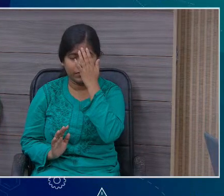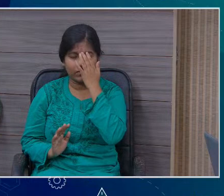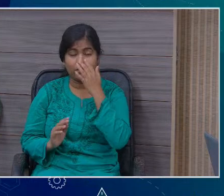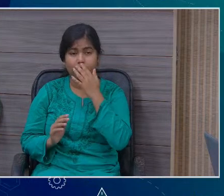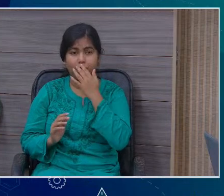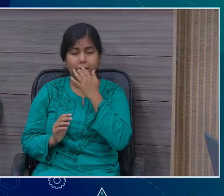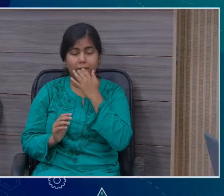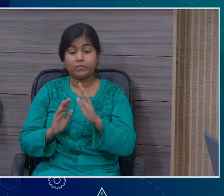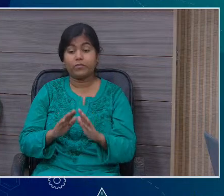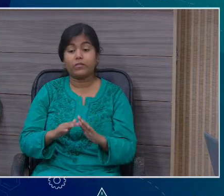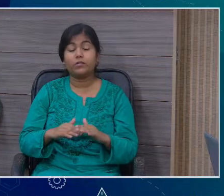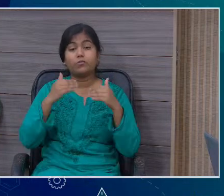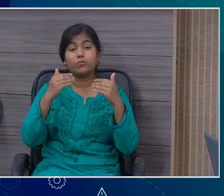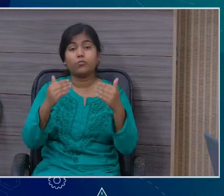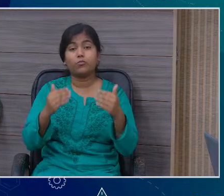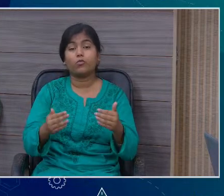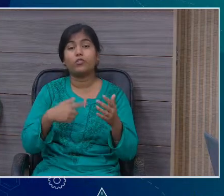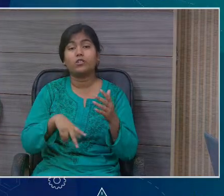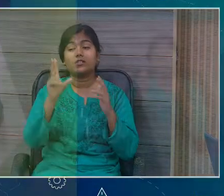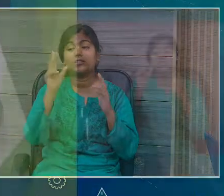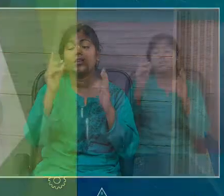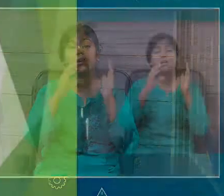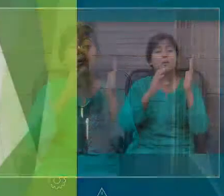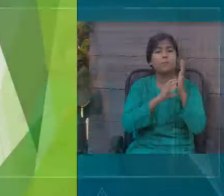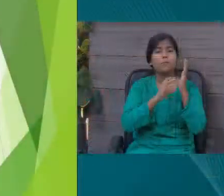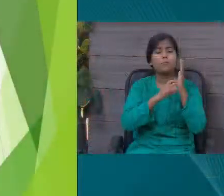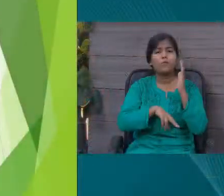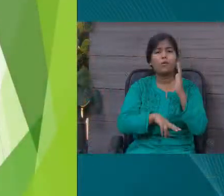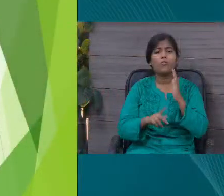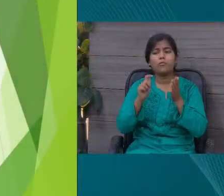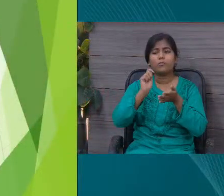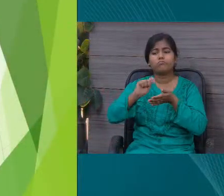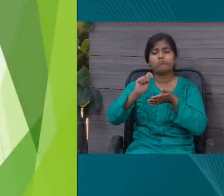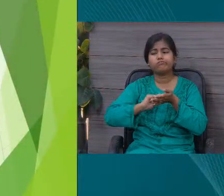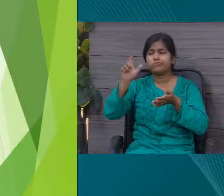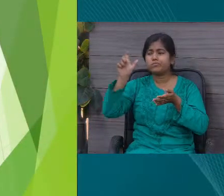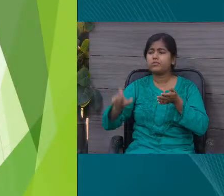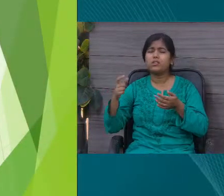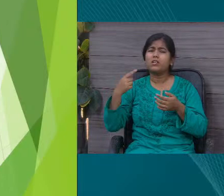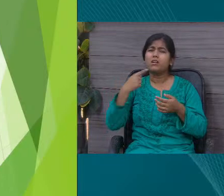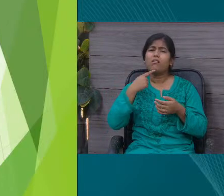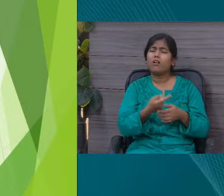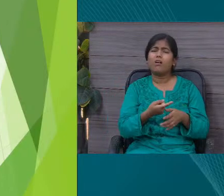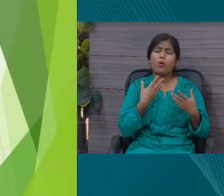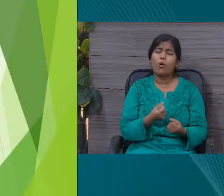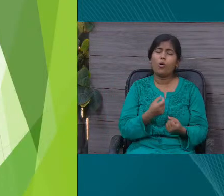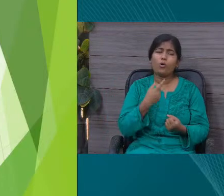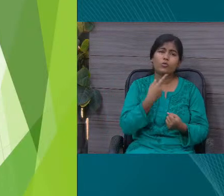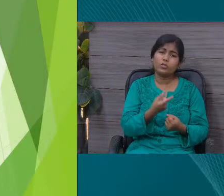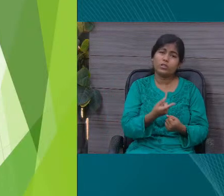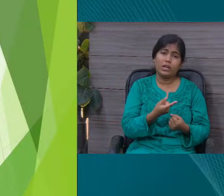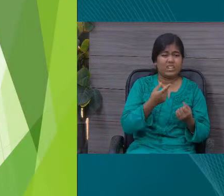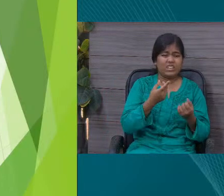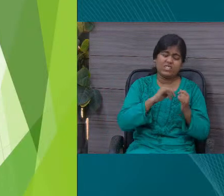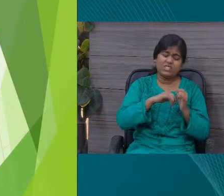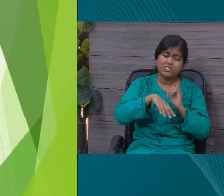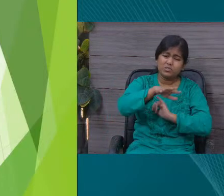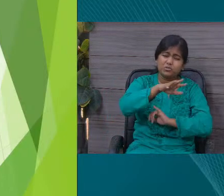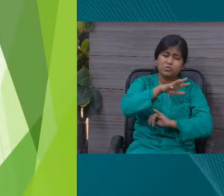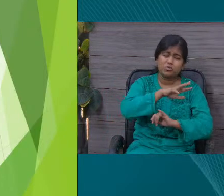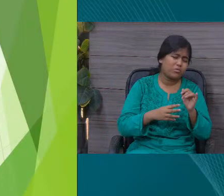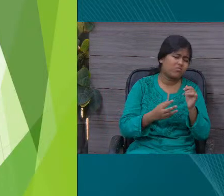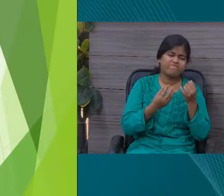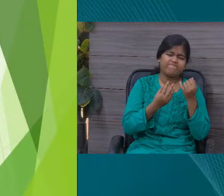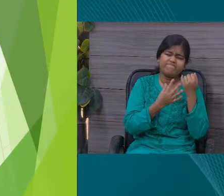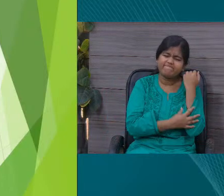second part only, what the writer is trying to tell us that even though the condition is very poor, there is no respite